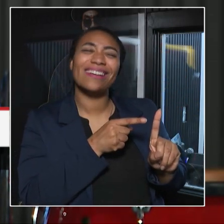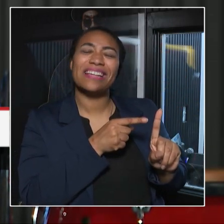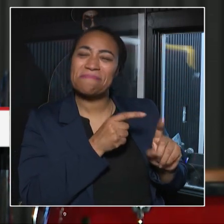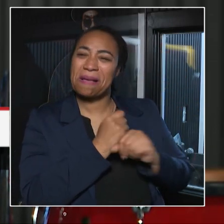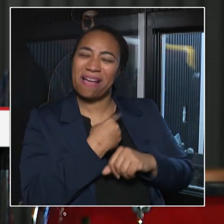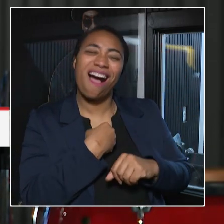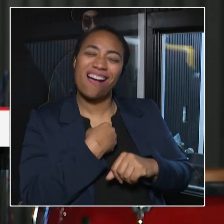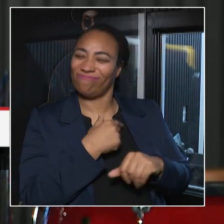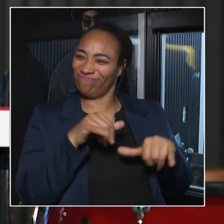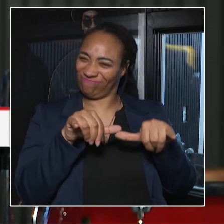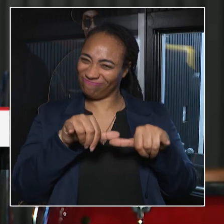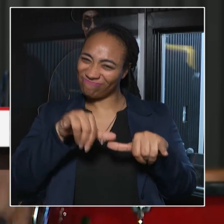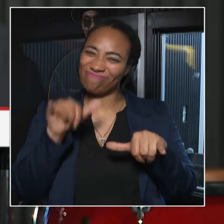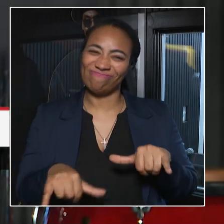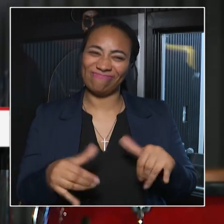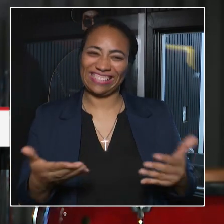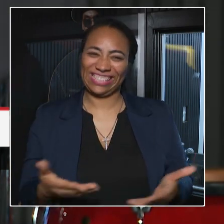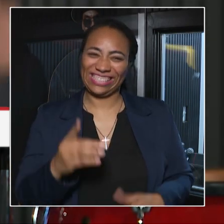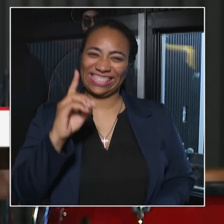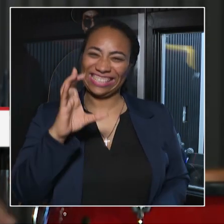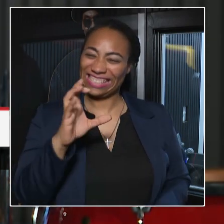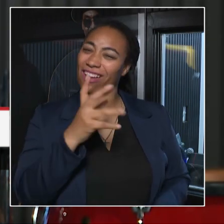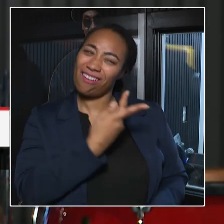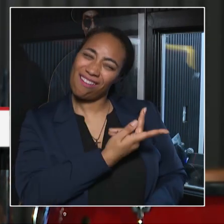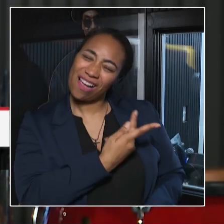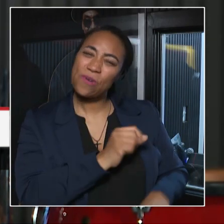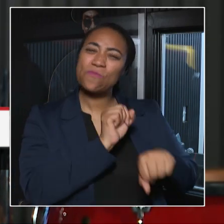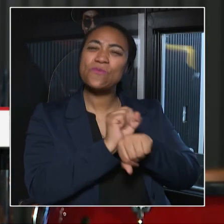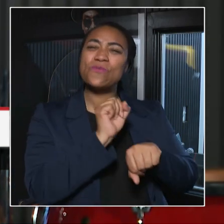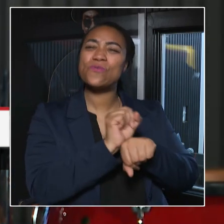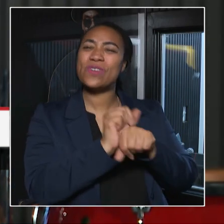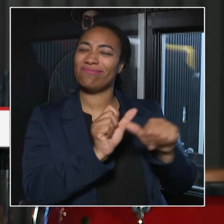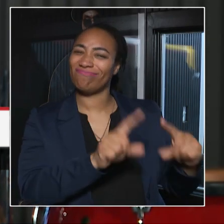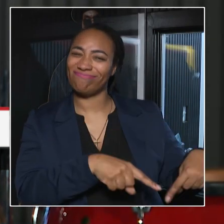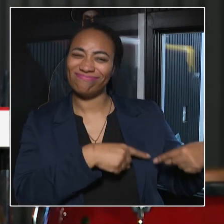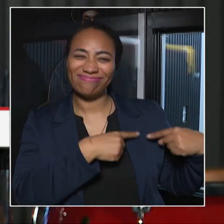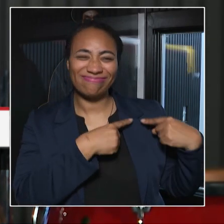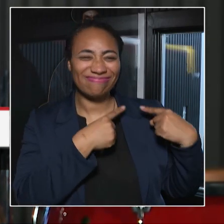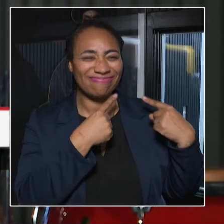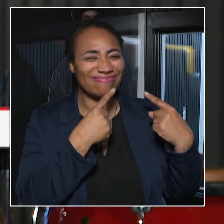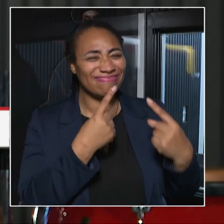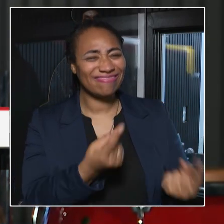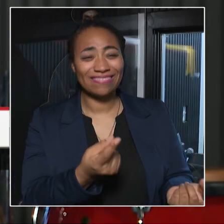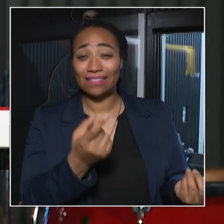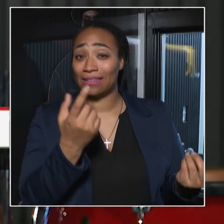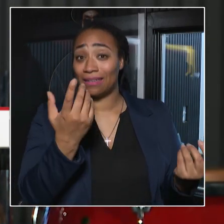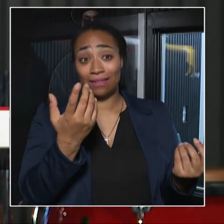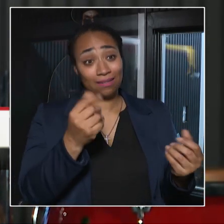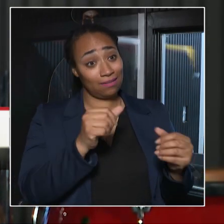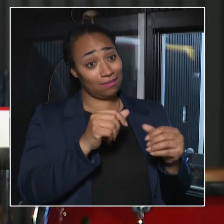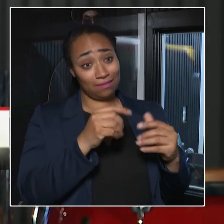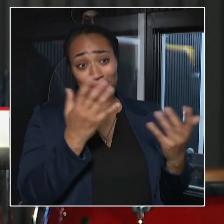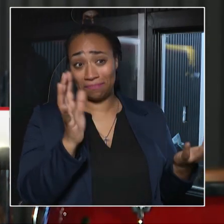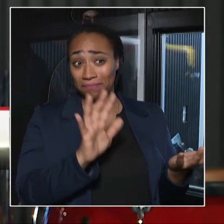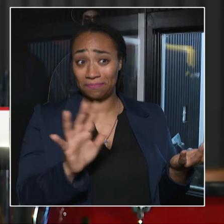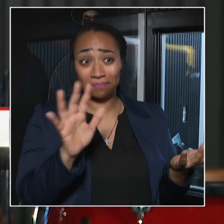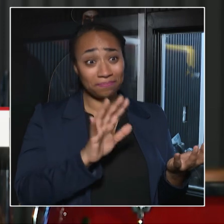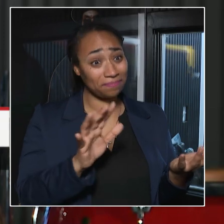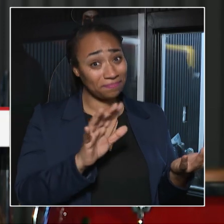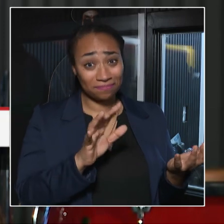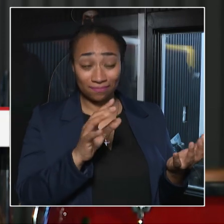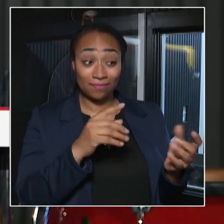She's been here longer than anybody other than Kamon Freeman. And this sister had this black love experience where she